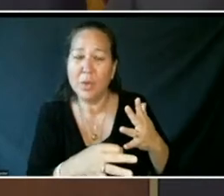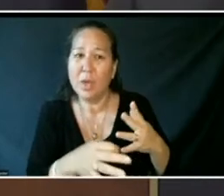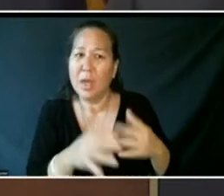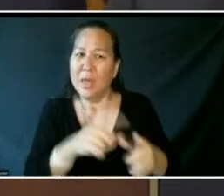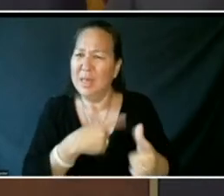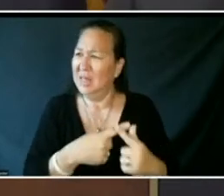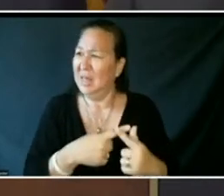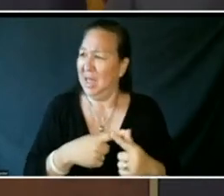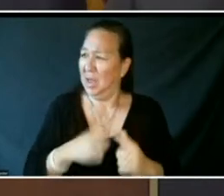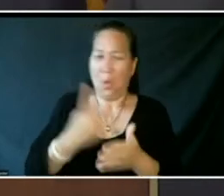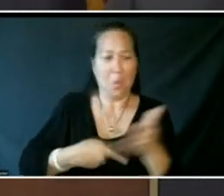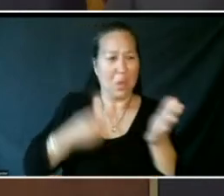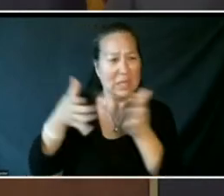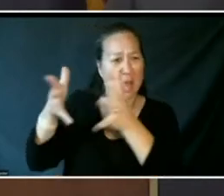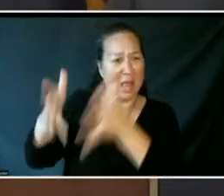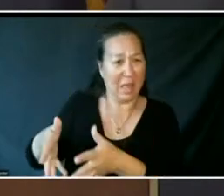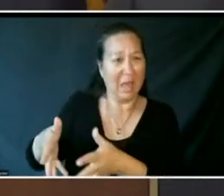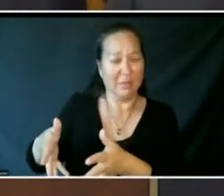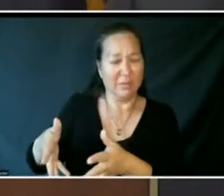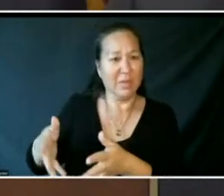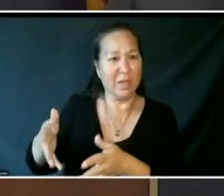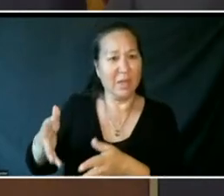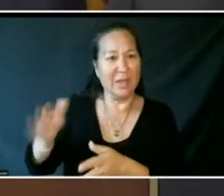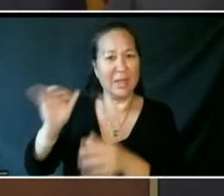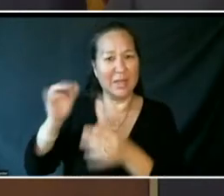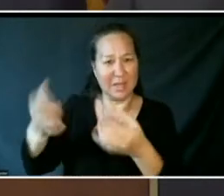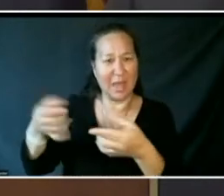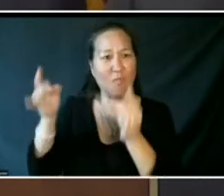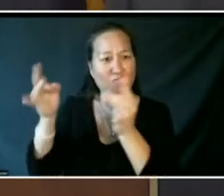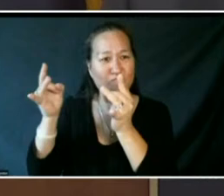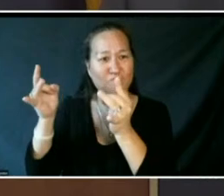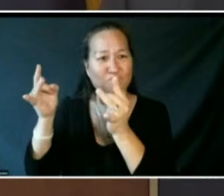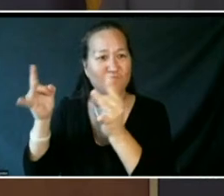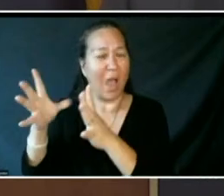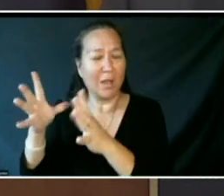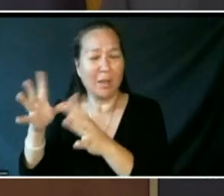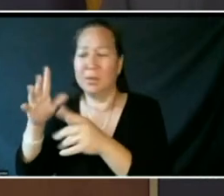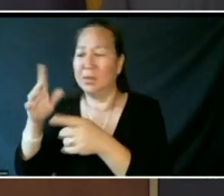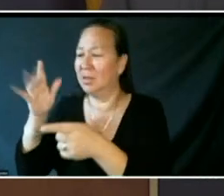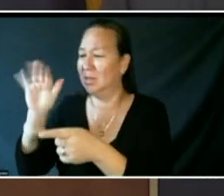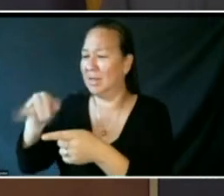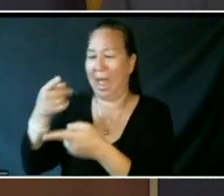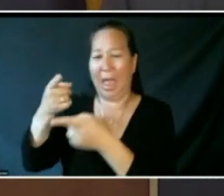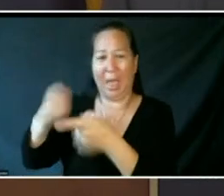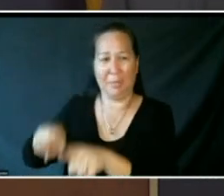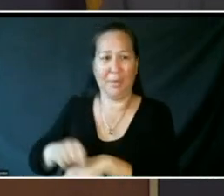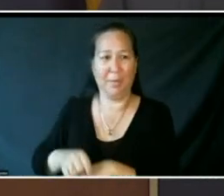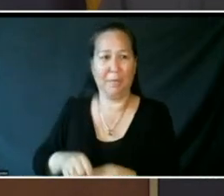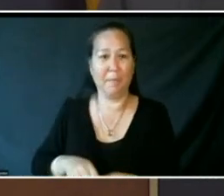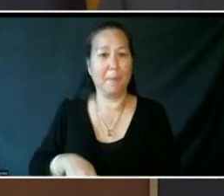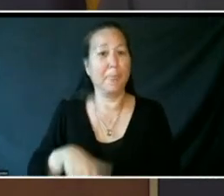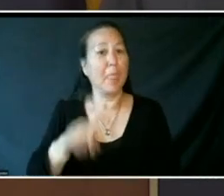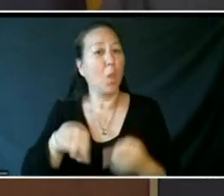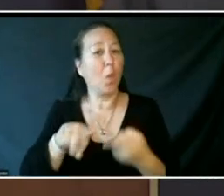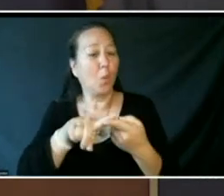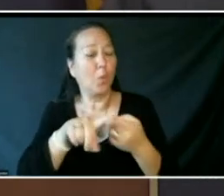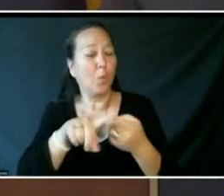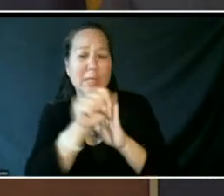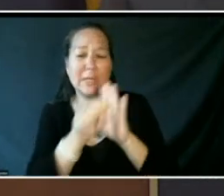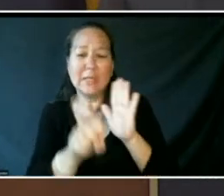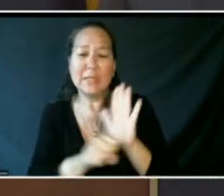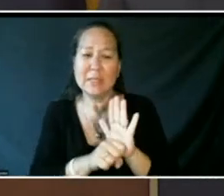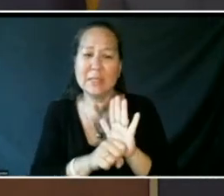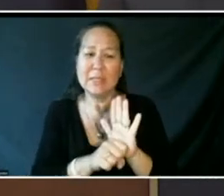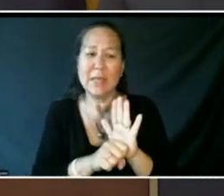determine who should govern? This brings us to the focus of today's hearing. When state elections officials refused to stop the